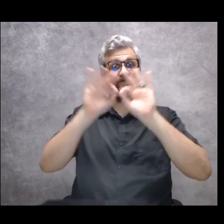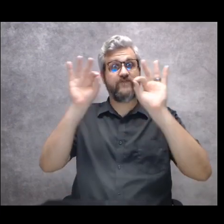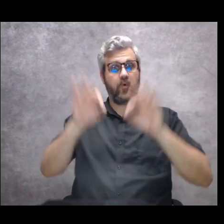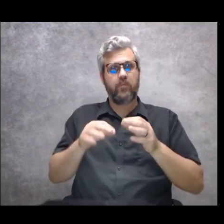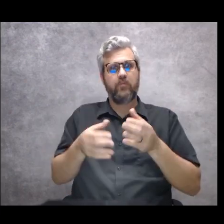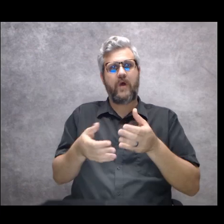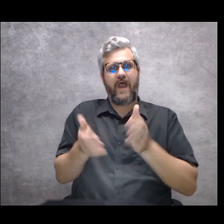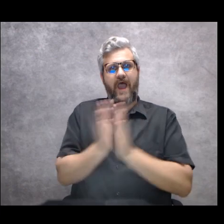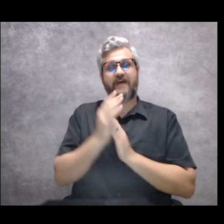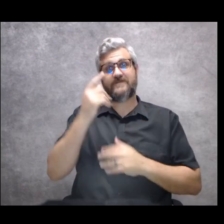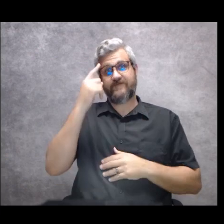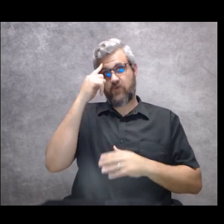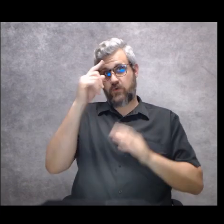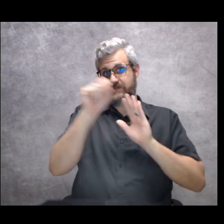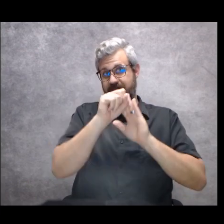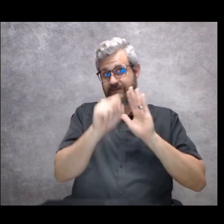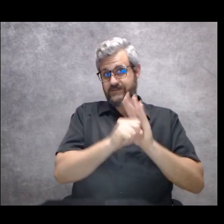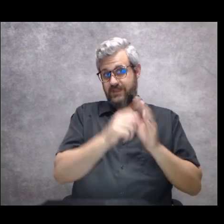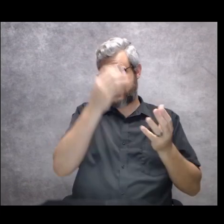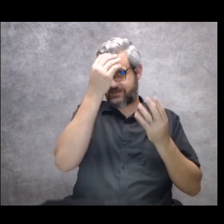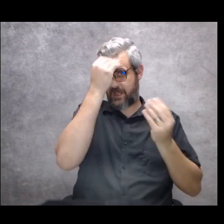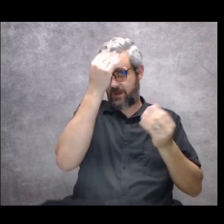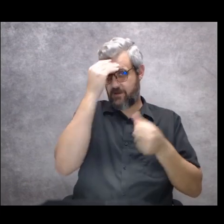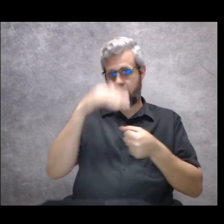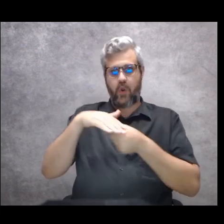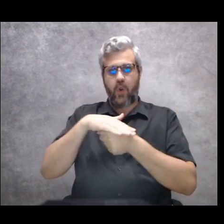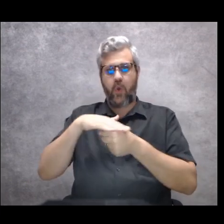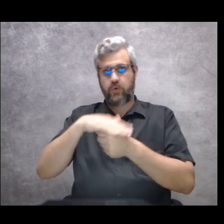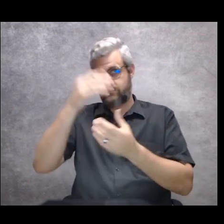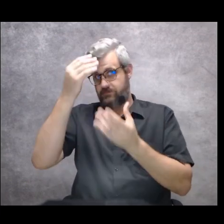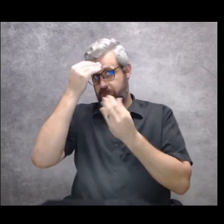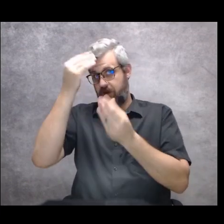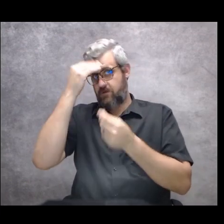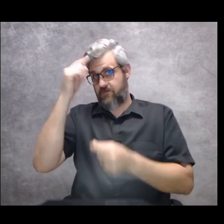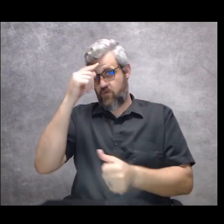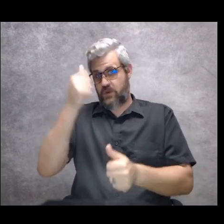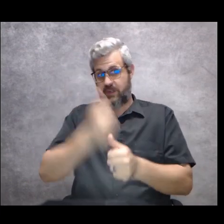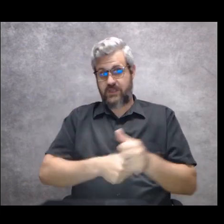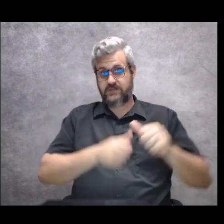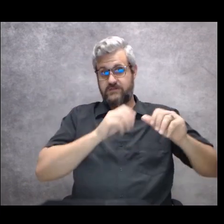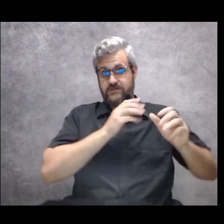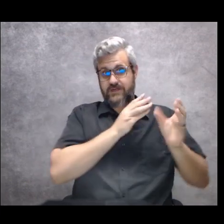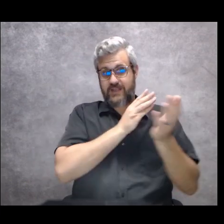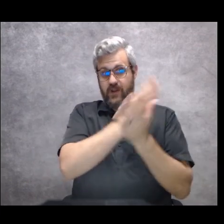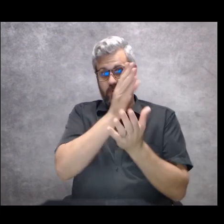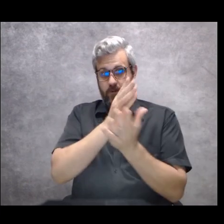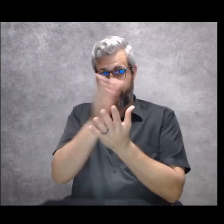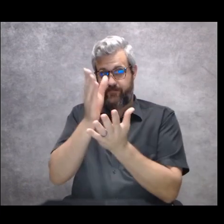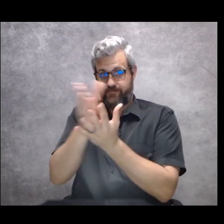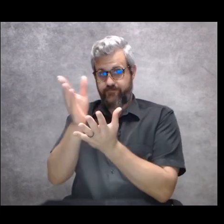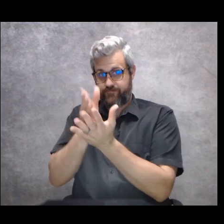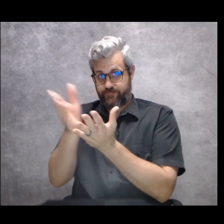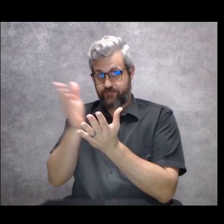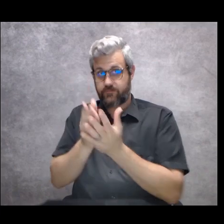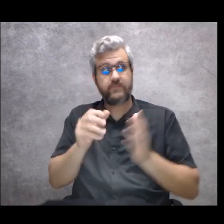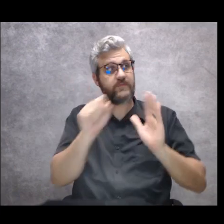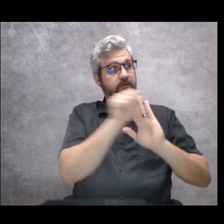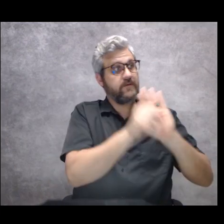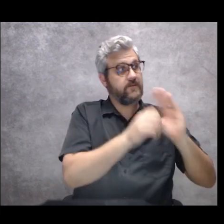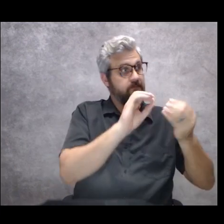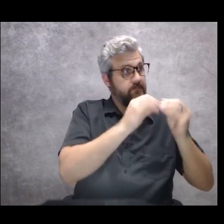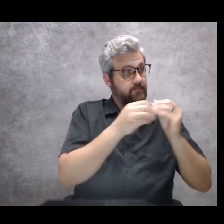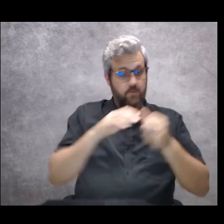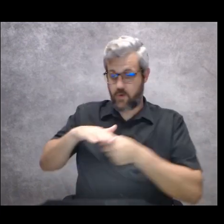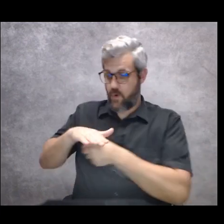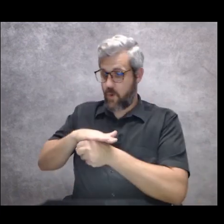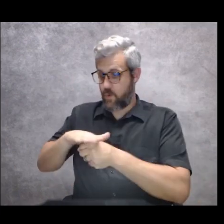each category. The numbers for state and local data sets should match. For the data sets